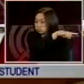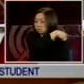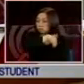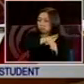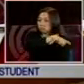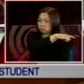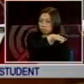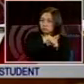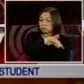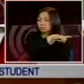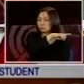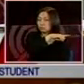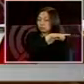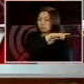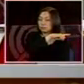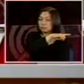acted